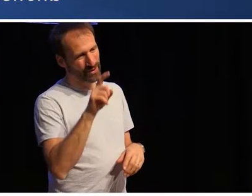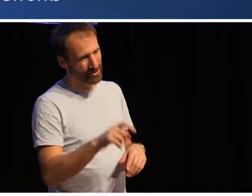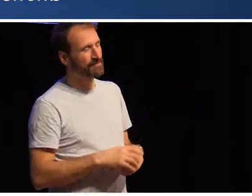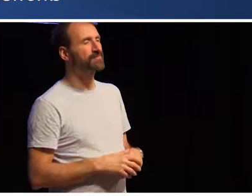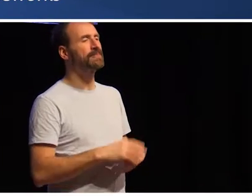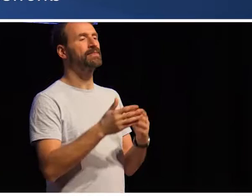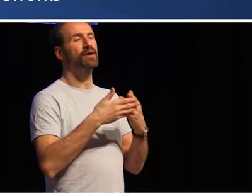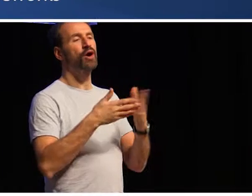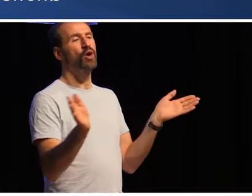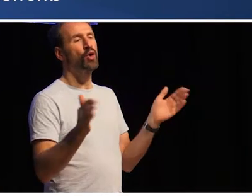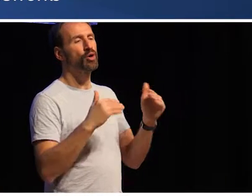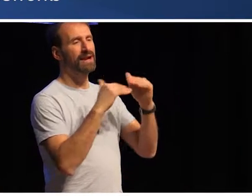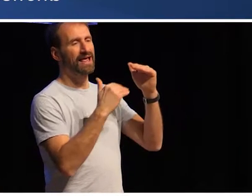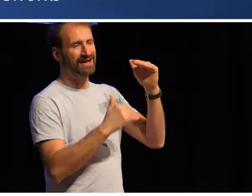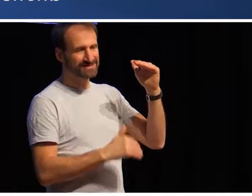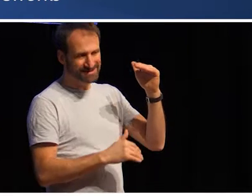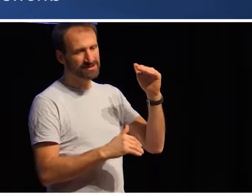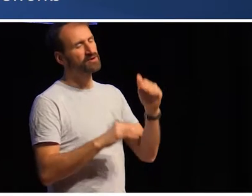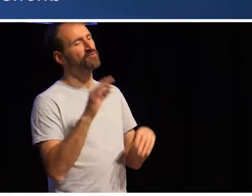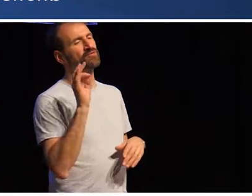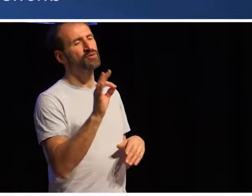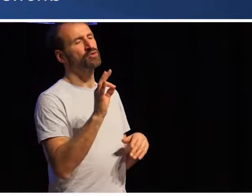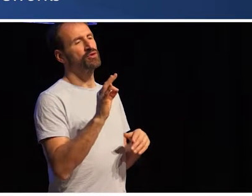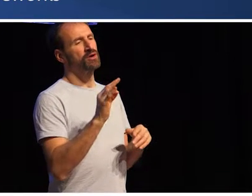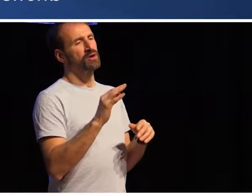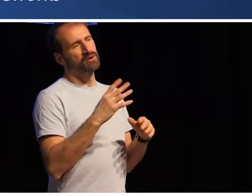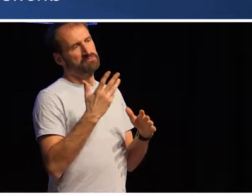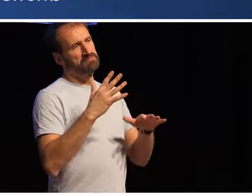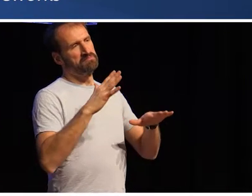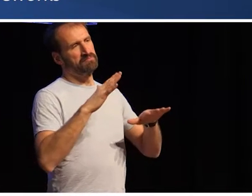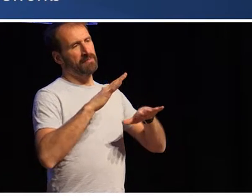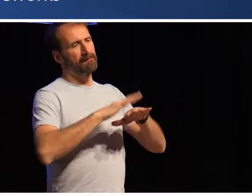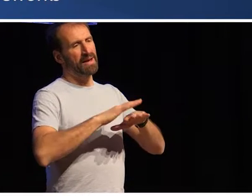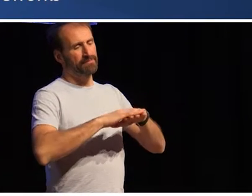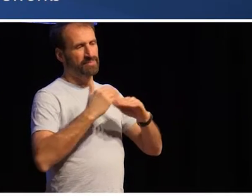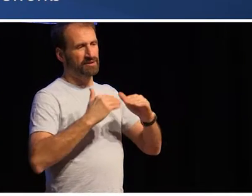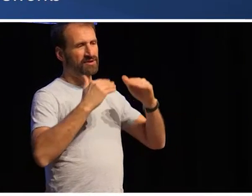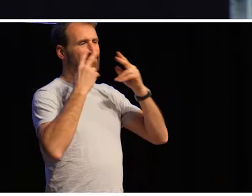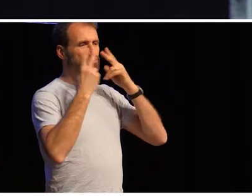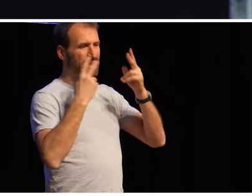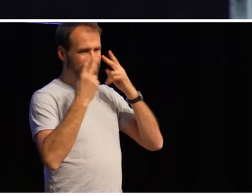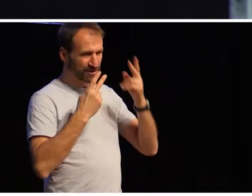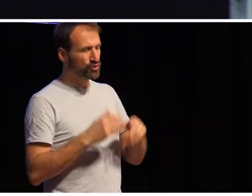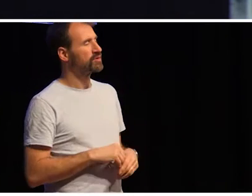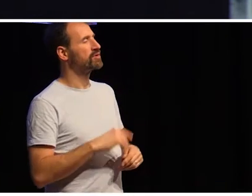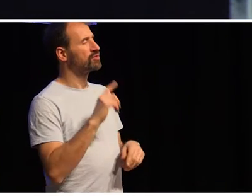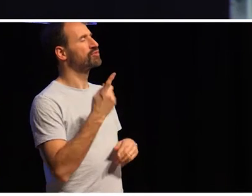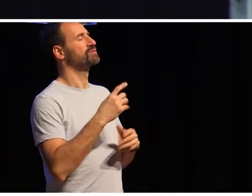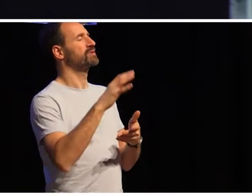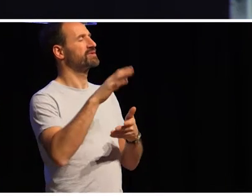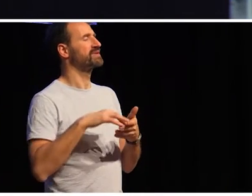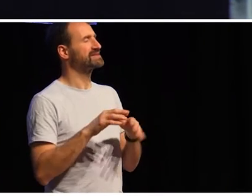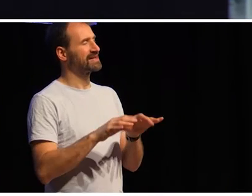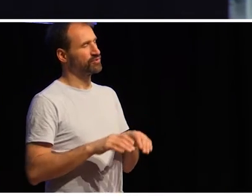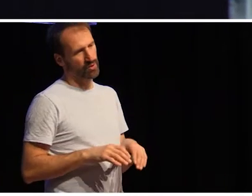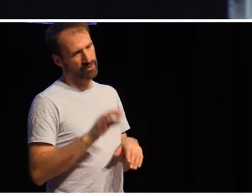for visualizing maps, basically, and also the AST text editor as an online